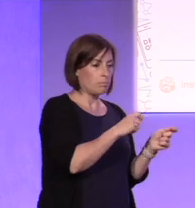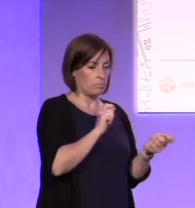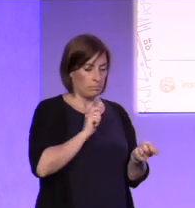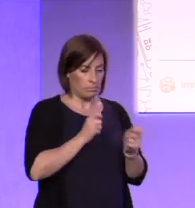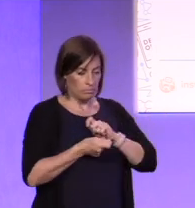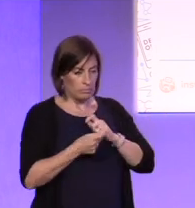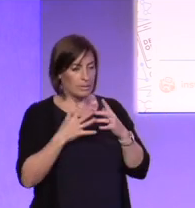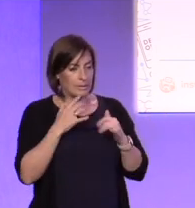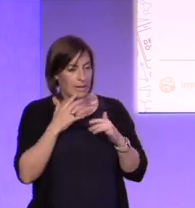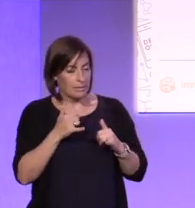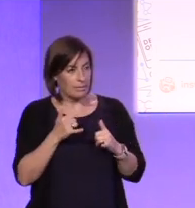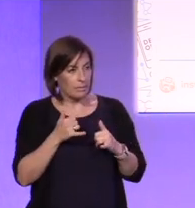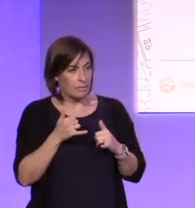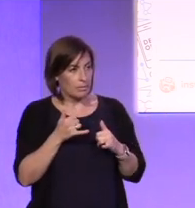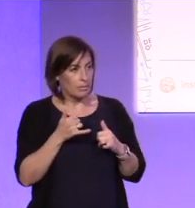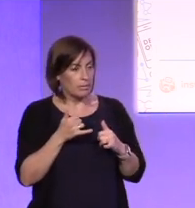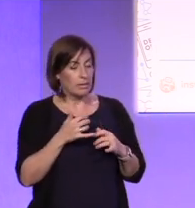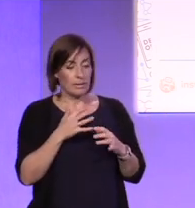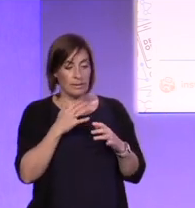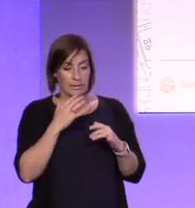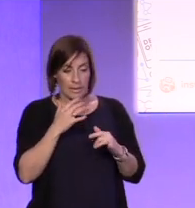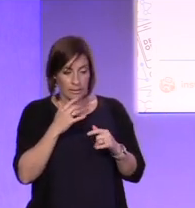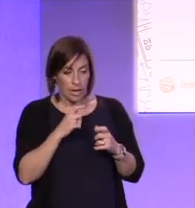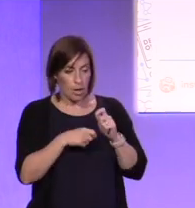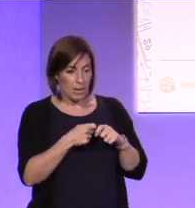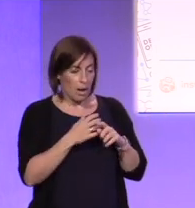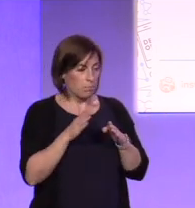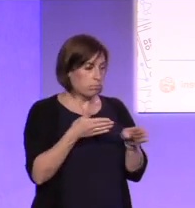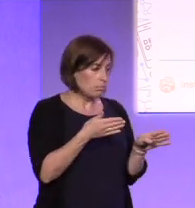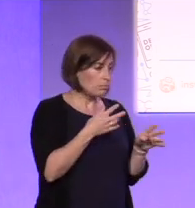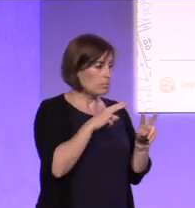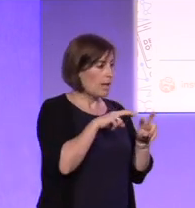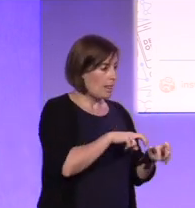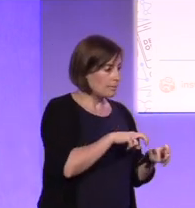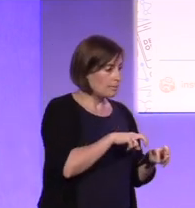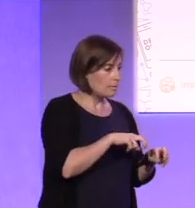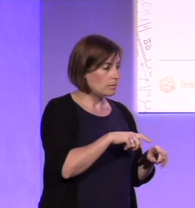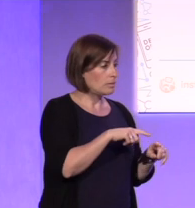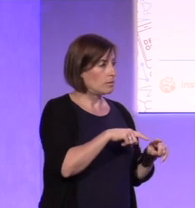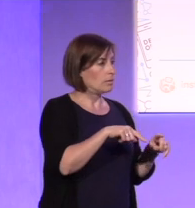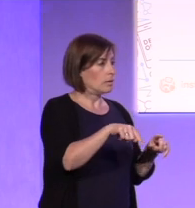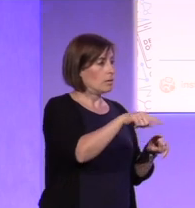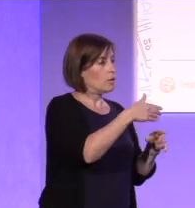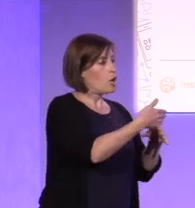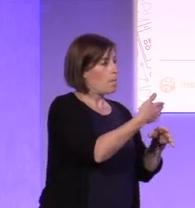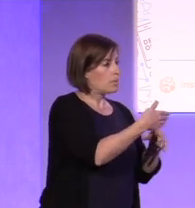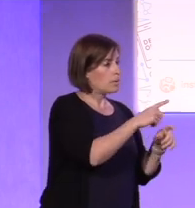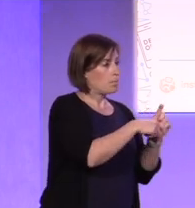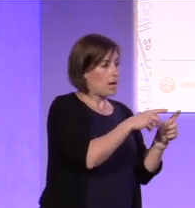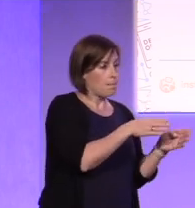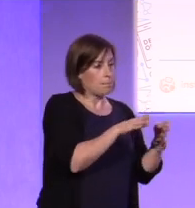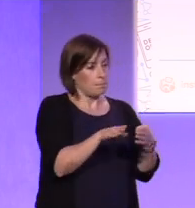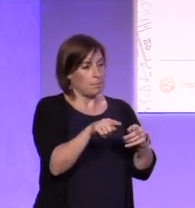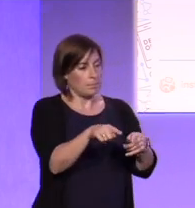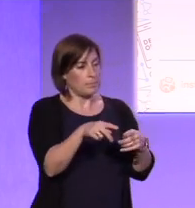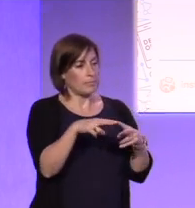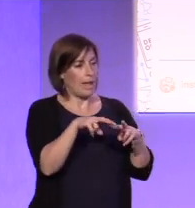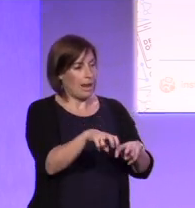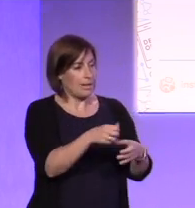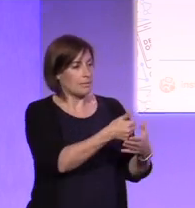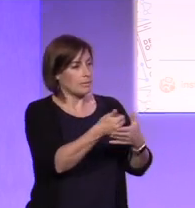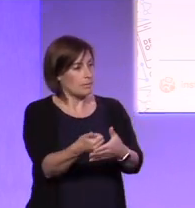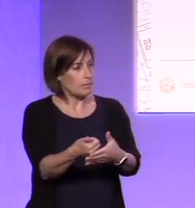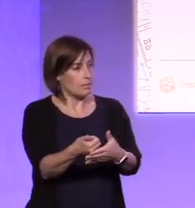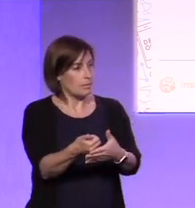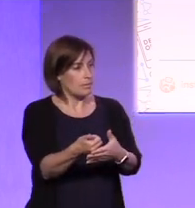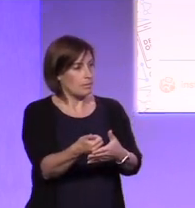analysis work. We had ops helping out with our business analysts. Everybody was moving around across different professions. And what this enabled us to do was it enabled